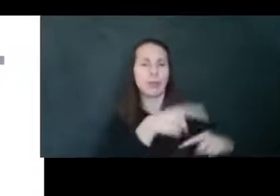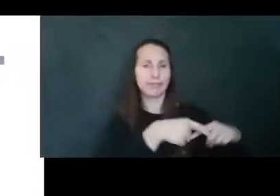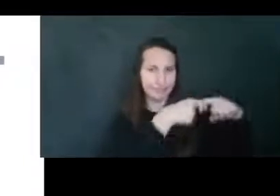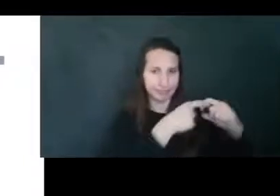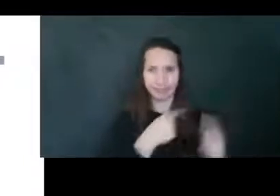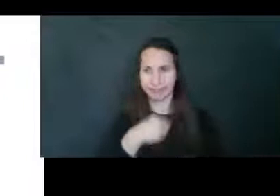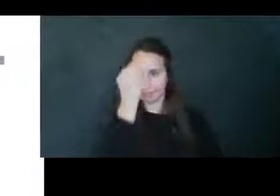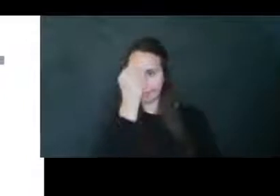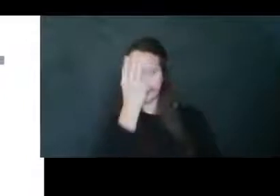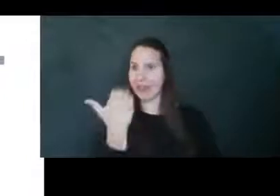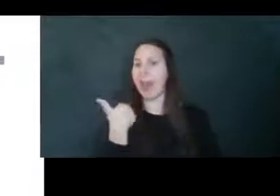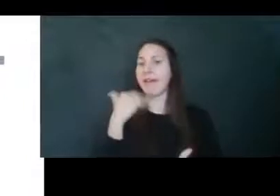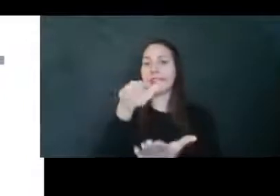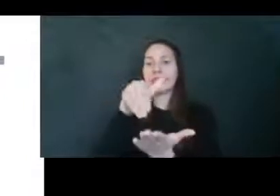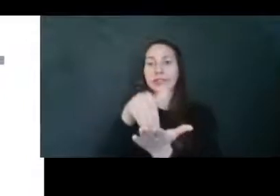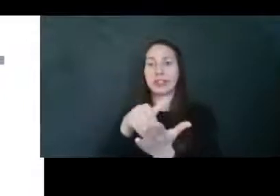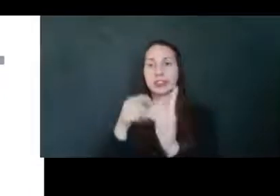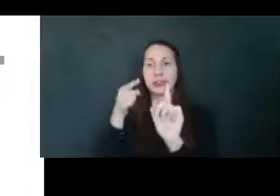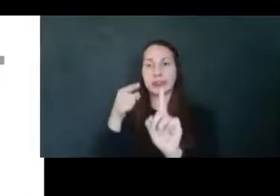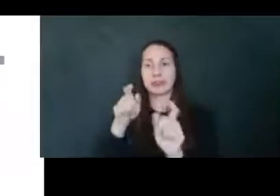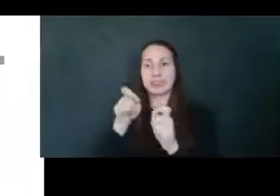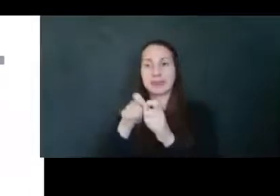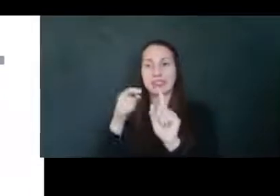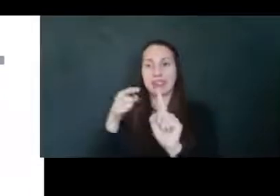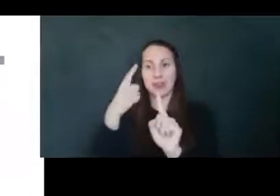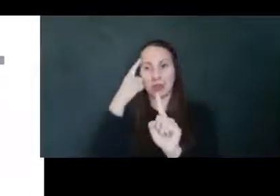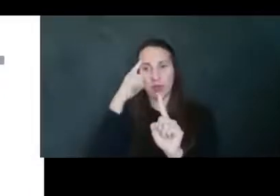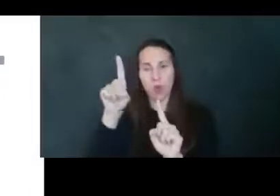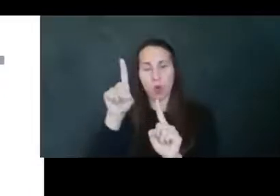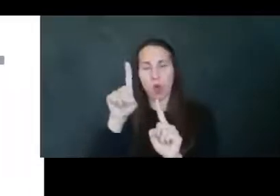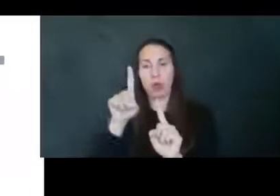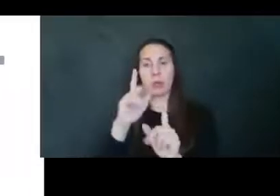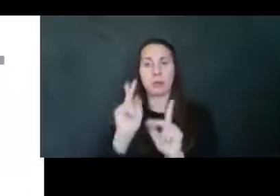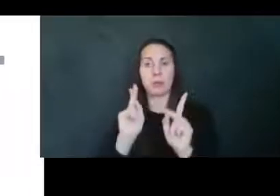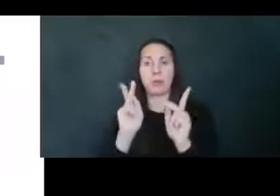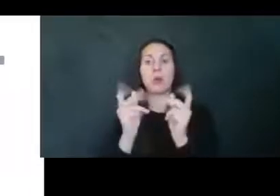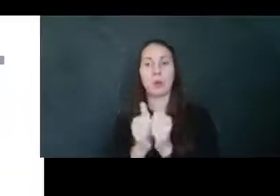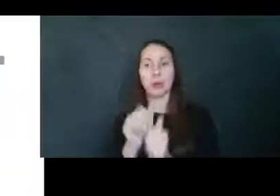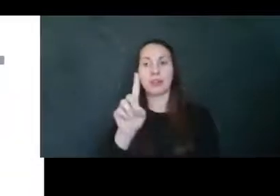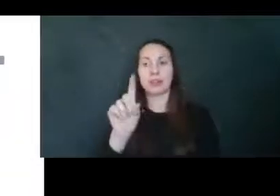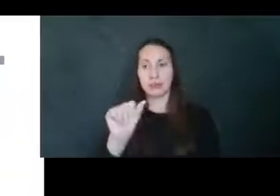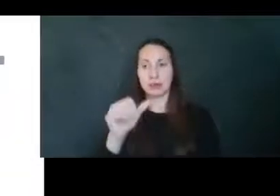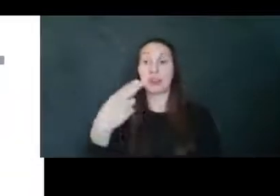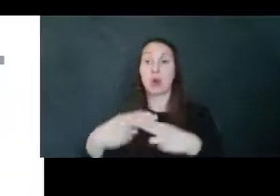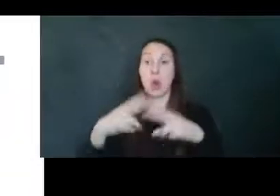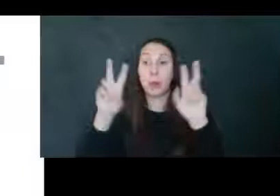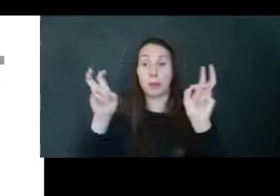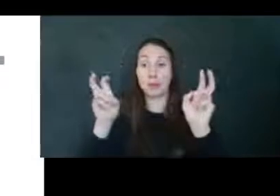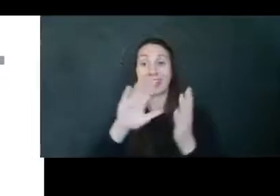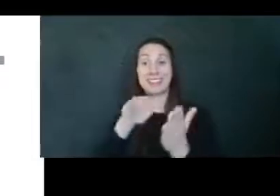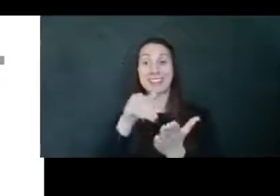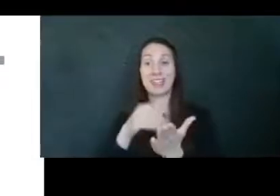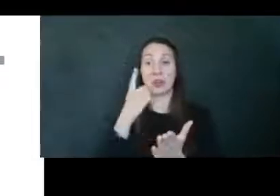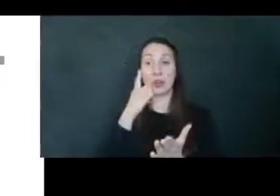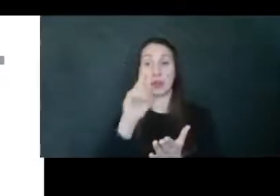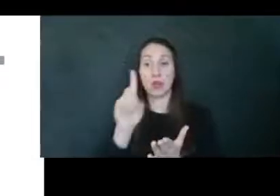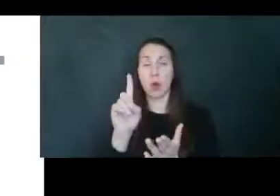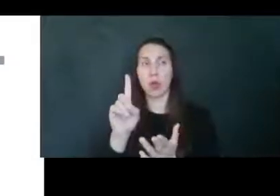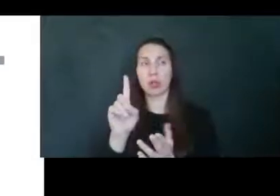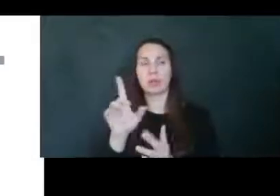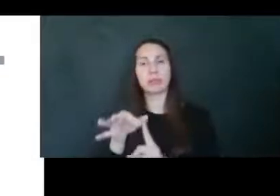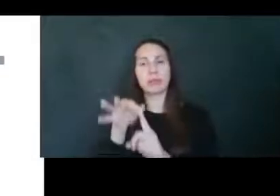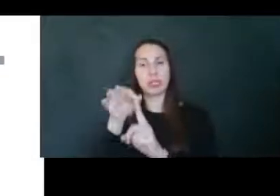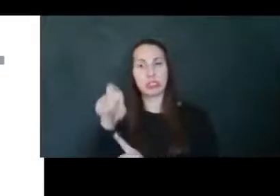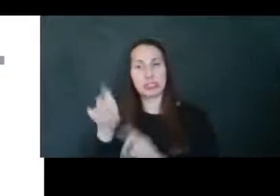to individuals with disabilities, and it's called the Center for Special Needs. We are aware that this language is